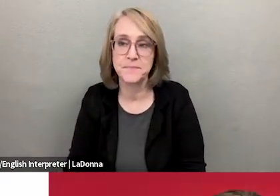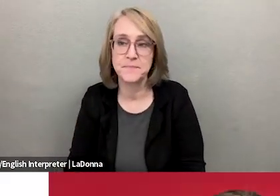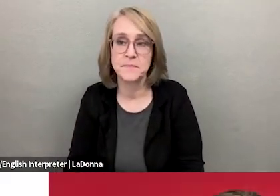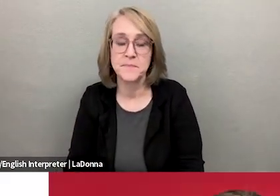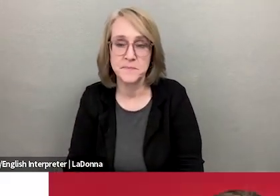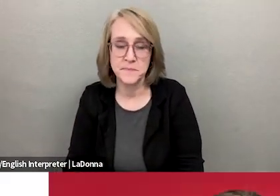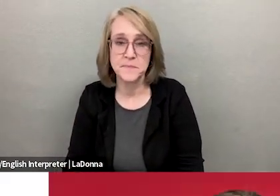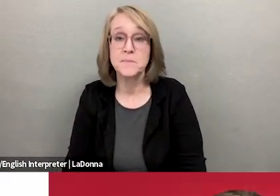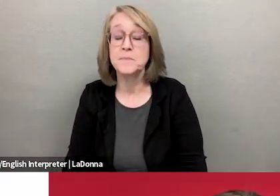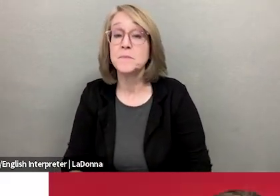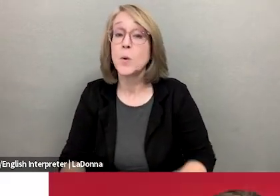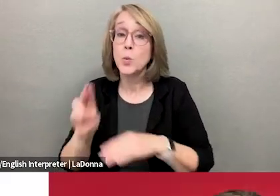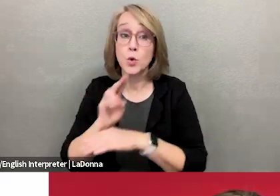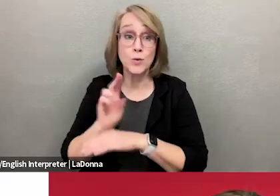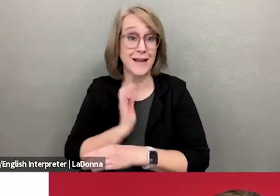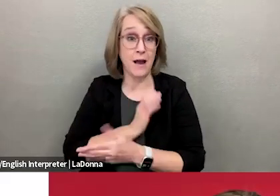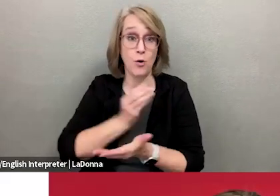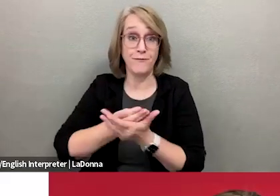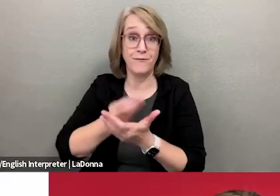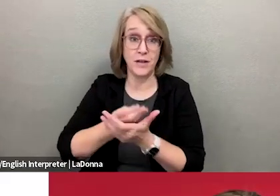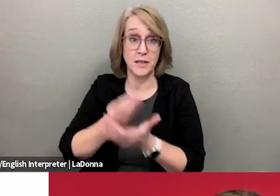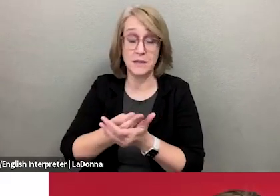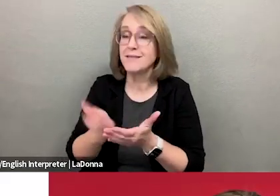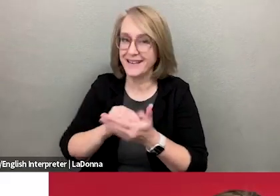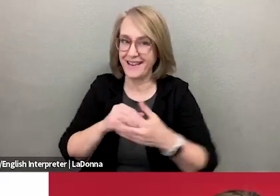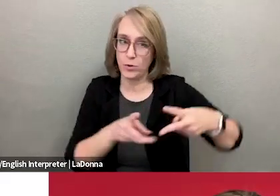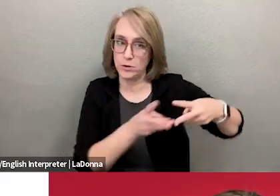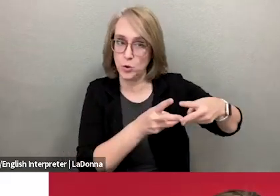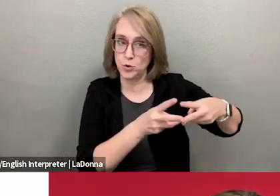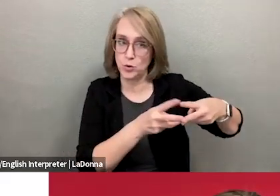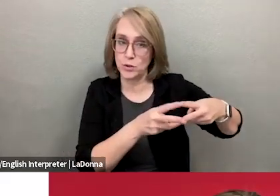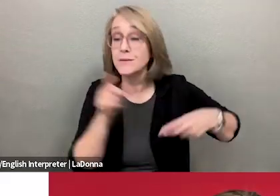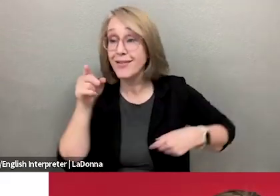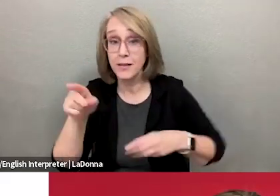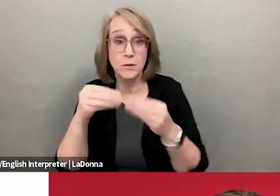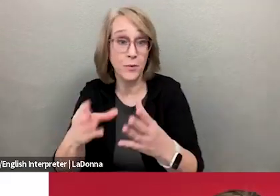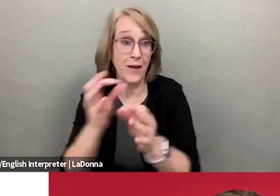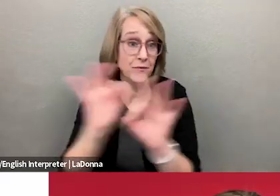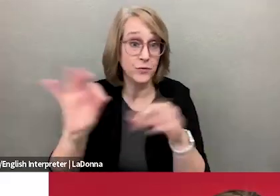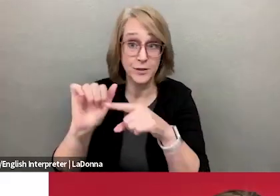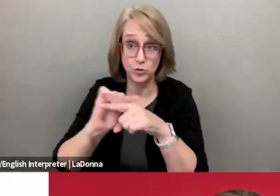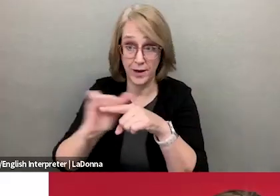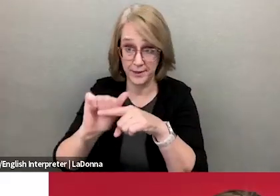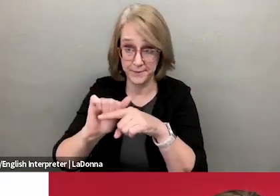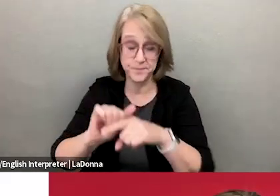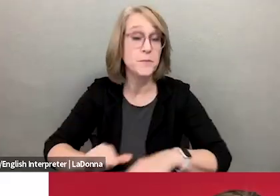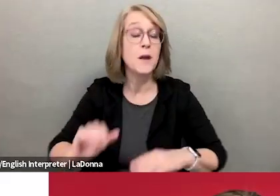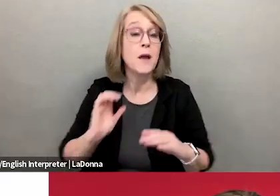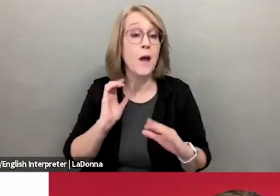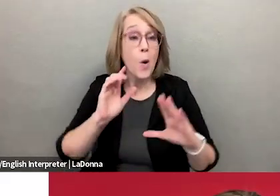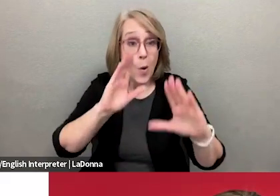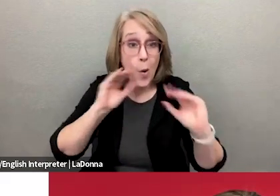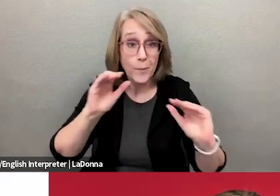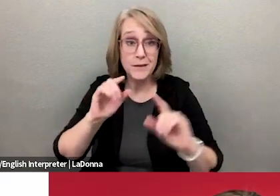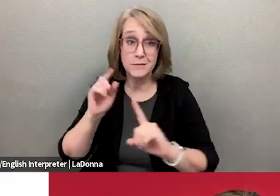So we're using our funding, as I indicated earlier. This is free training. We're hoping to